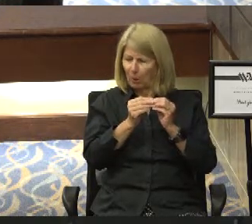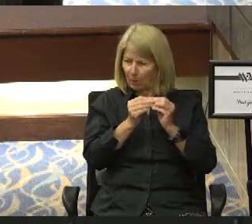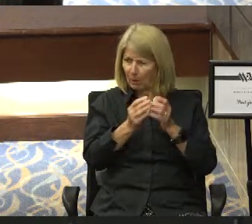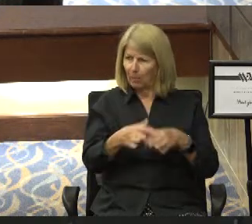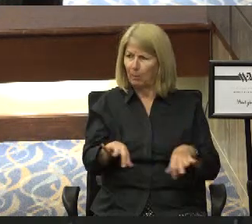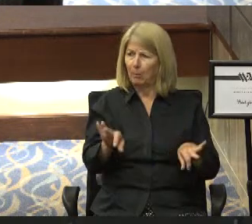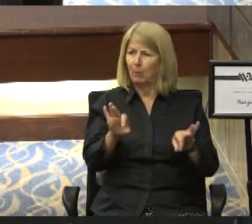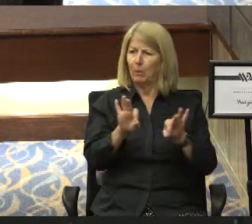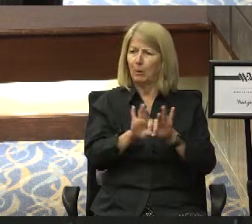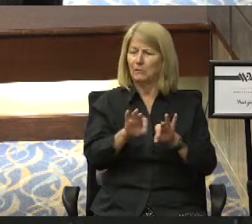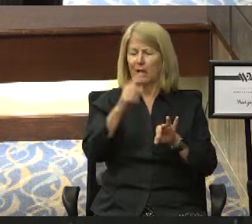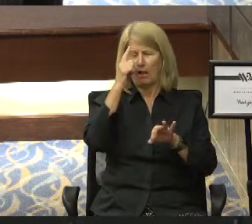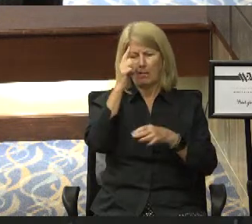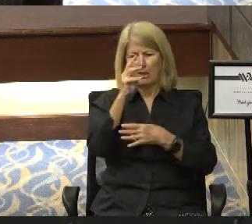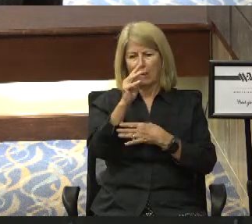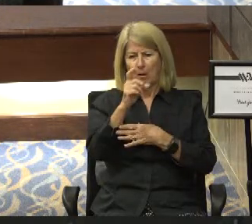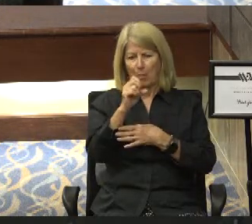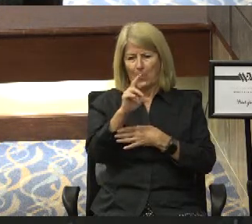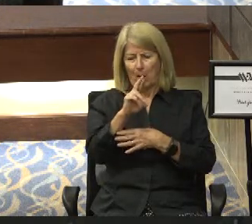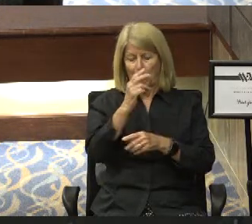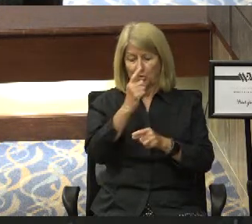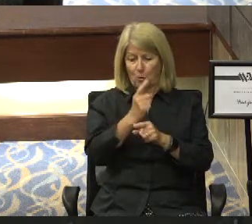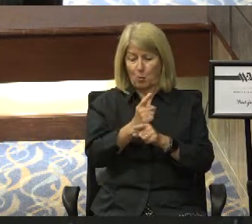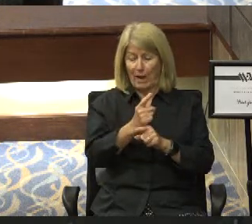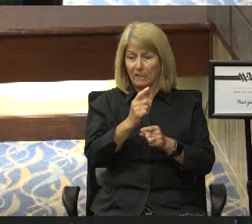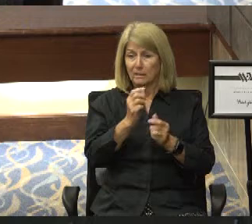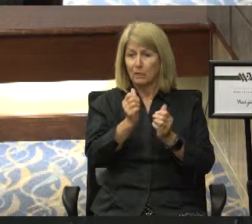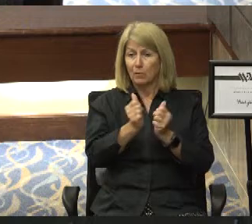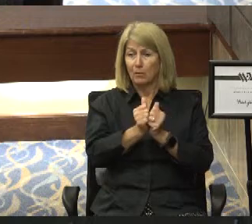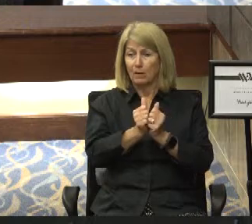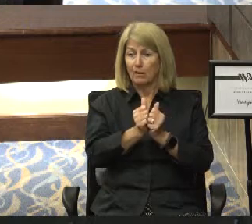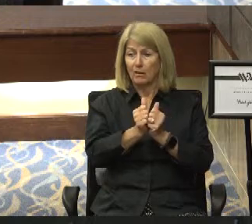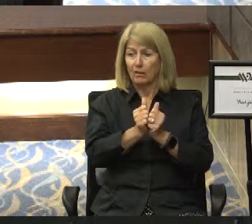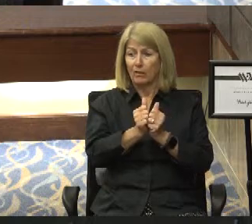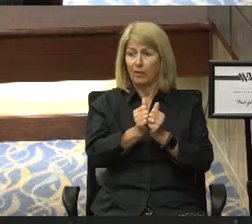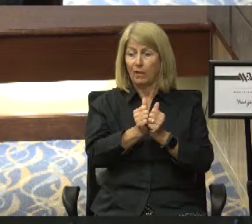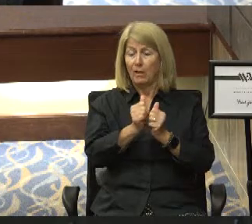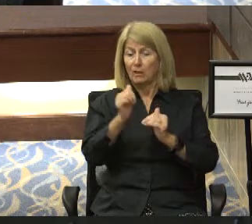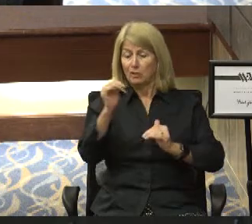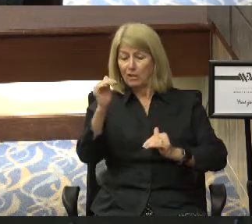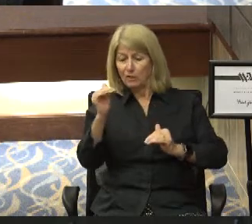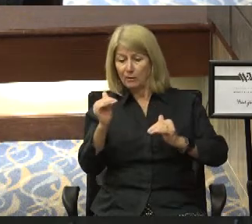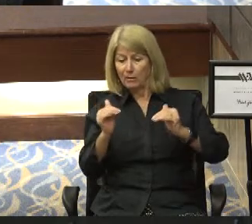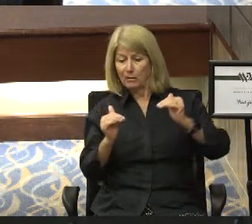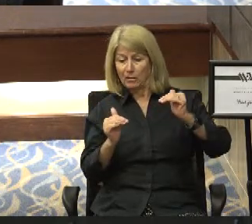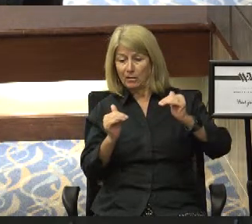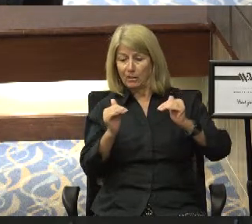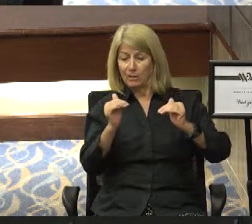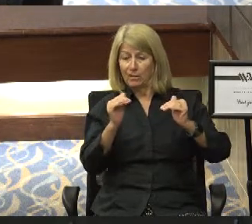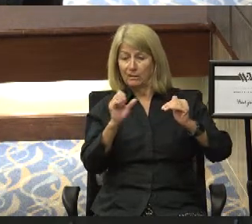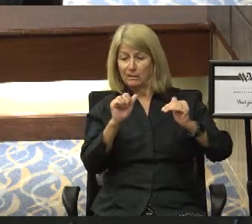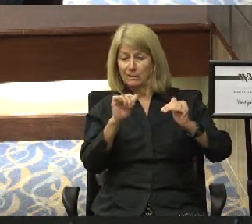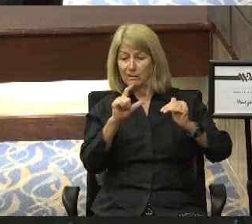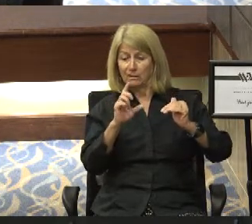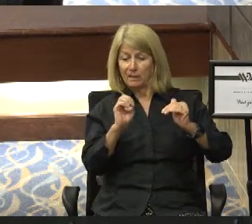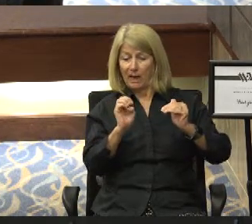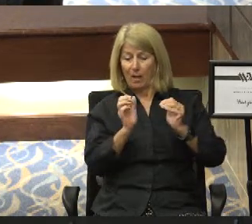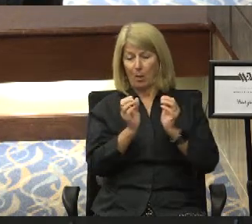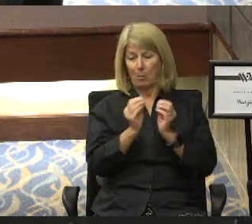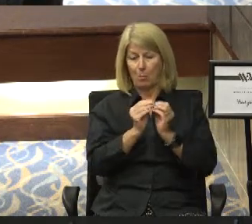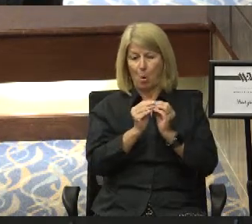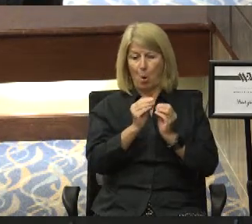I think that Mayor Meek is correct in that switching the scale to more urban, so you're straight up